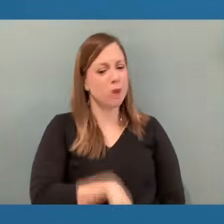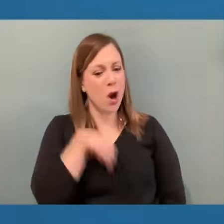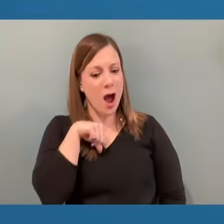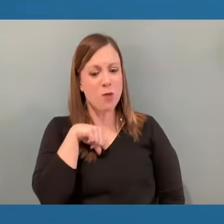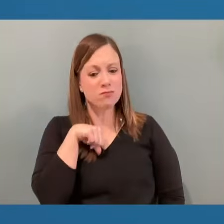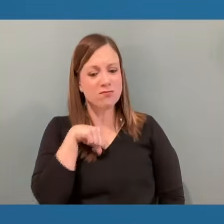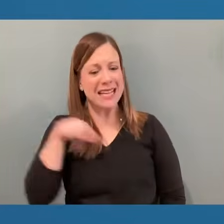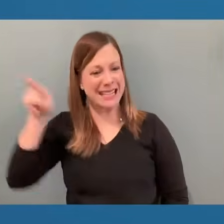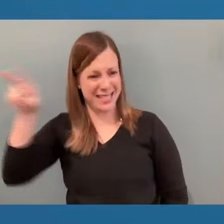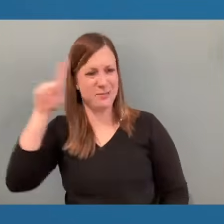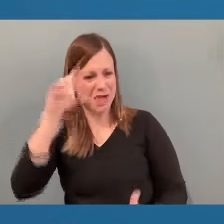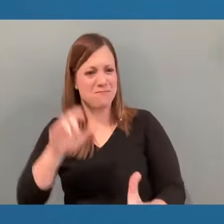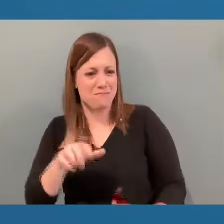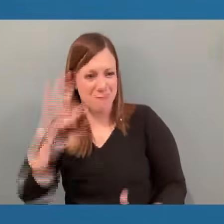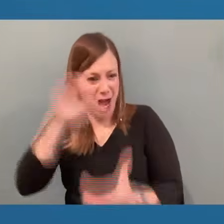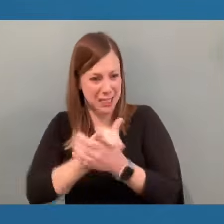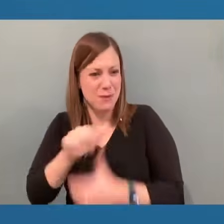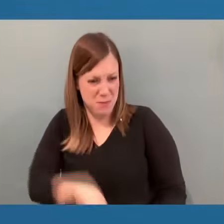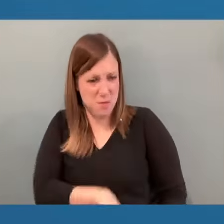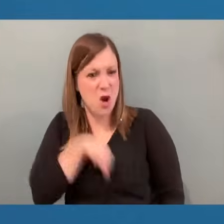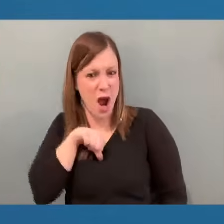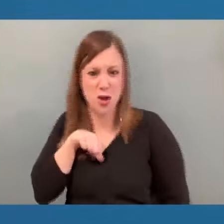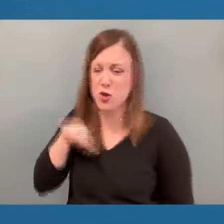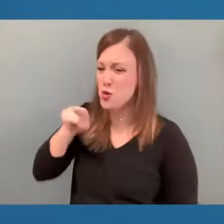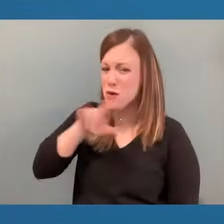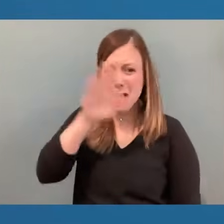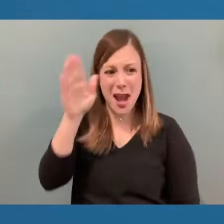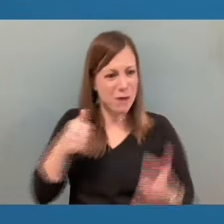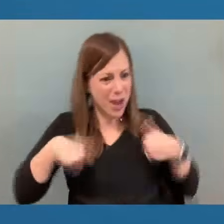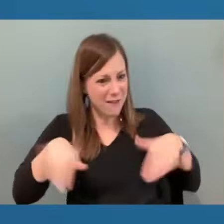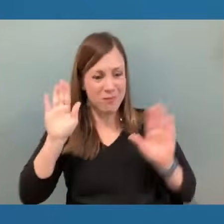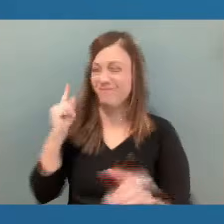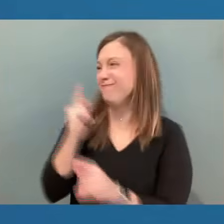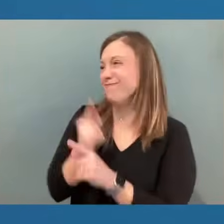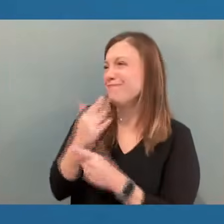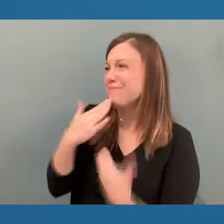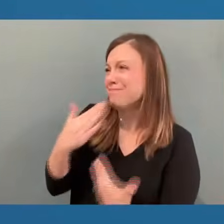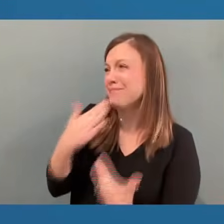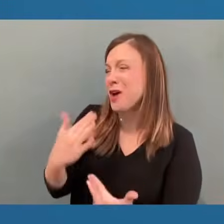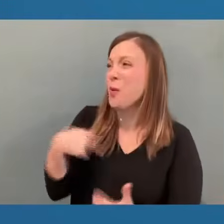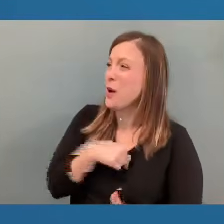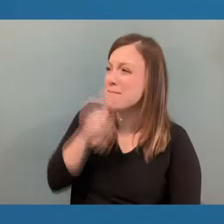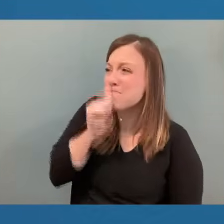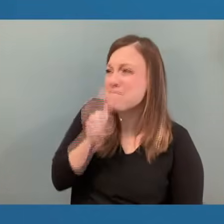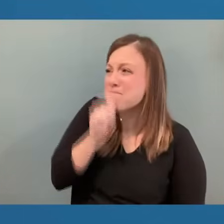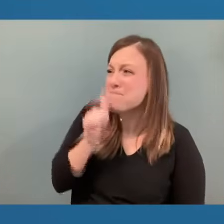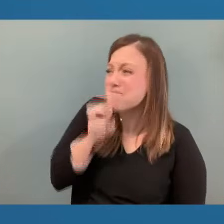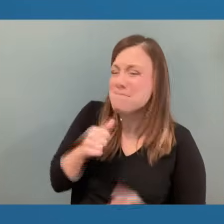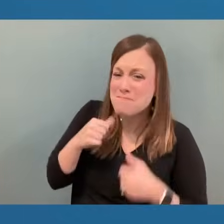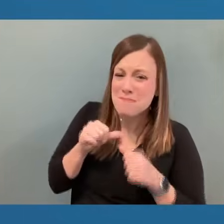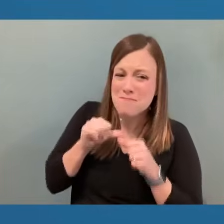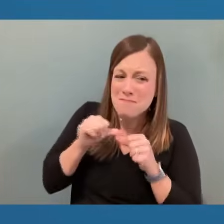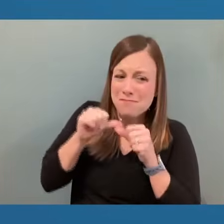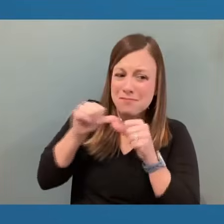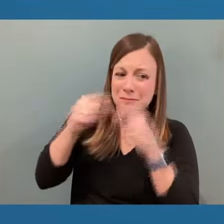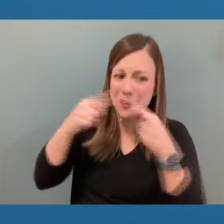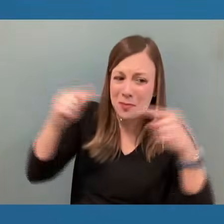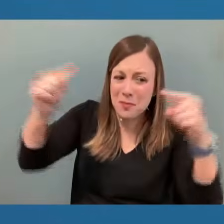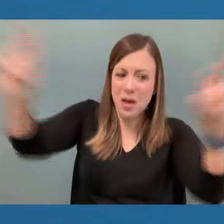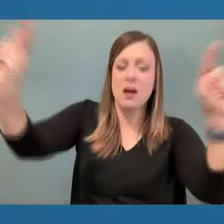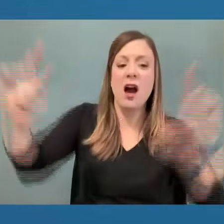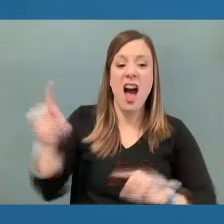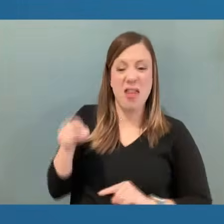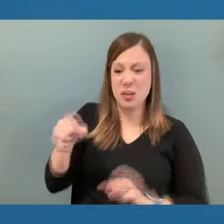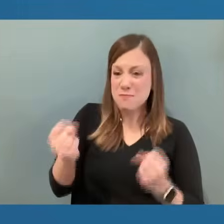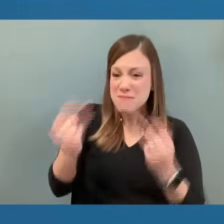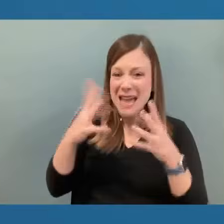would. After 10 years, you never gave up. Yeah, we hung in there. Yeah, we really did. And so did all these other thousands of advocates who have worked toward this